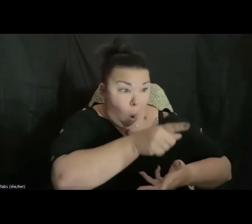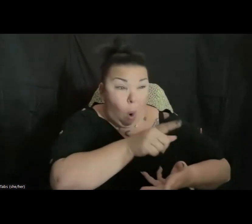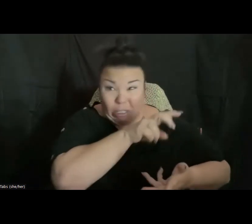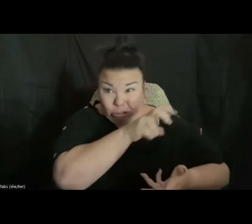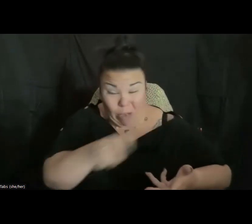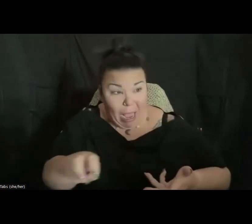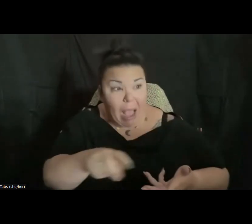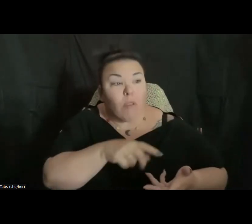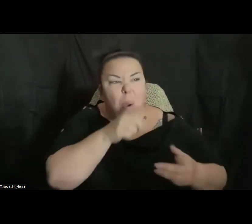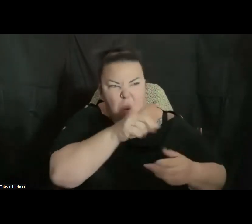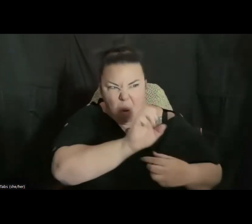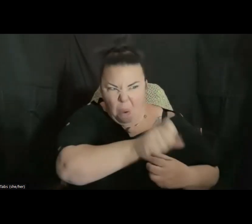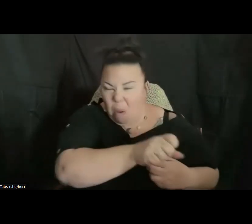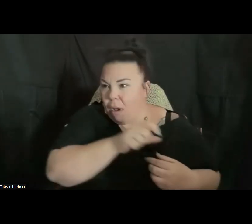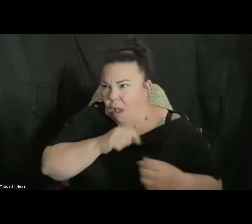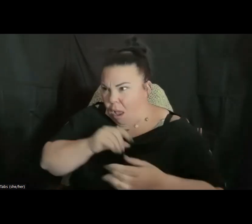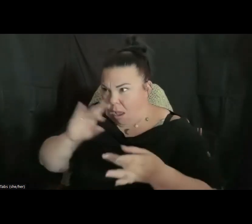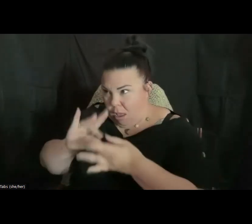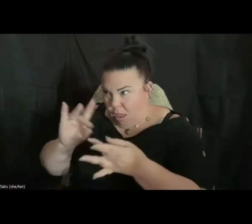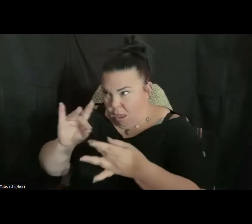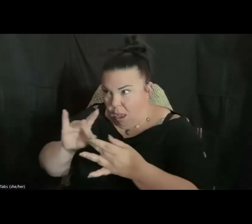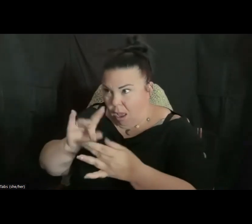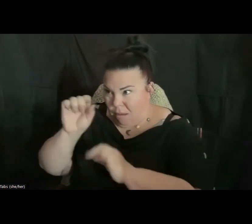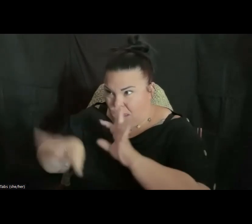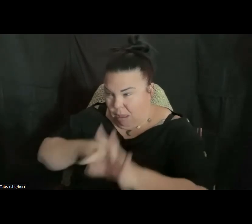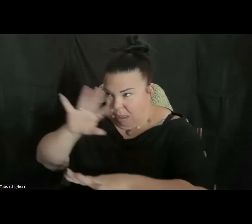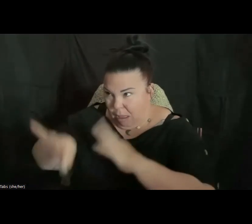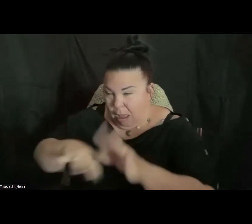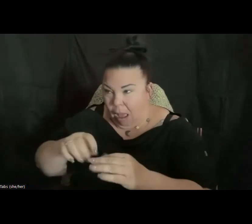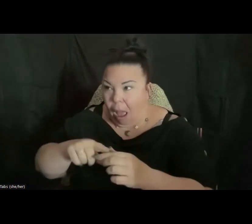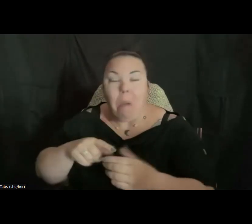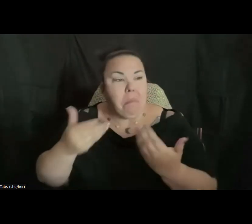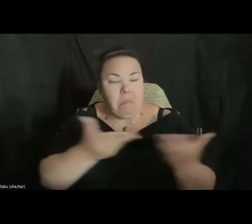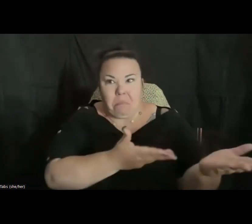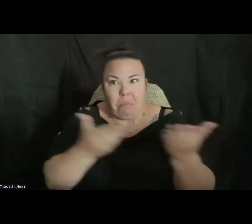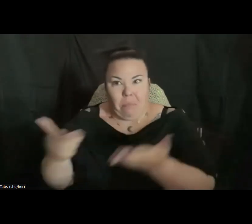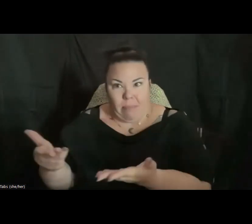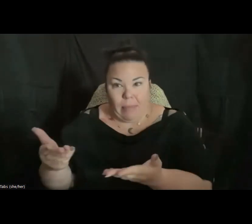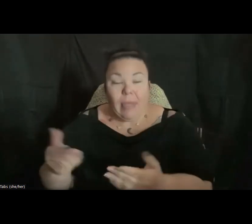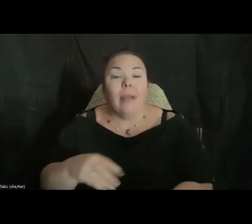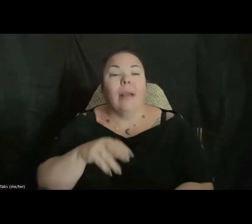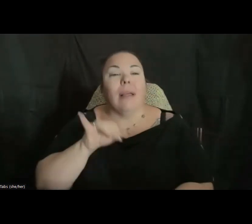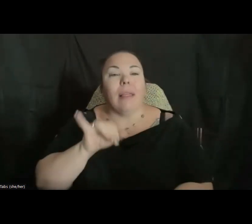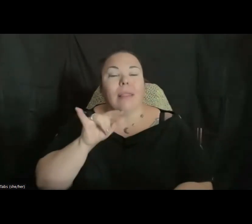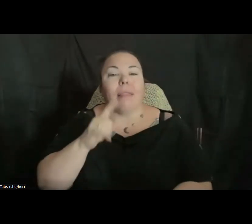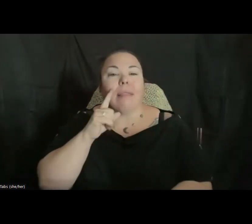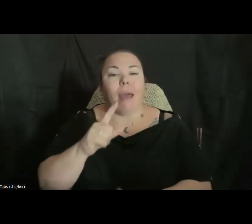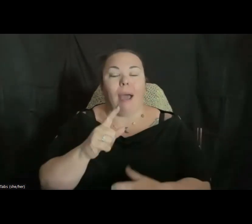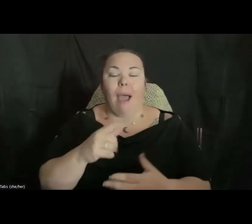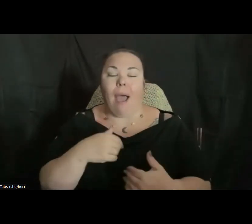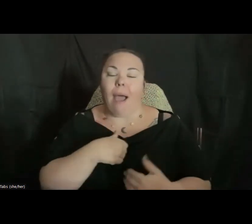I believe mobile healthcare has a very close, intimate relationship between the person receiving care